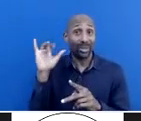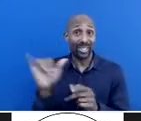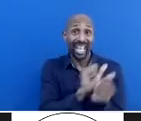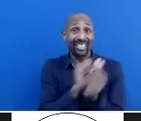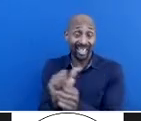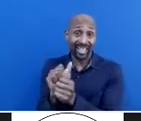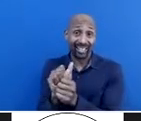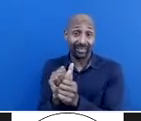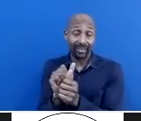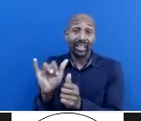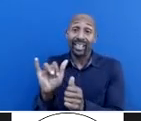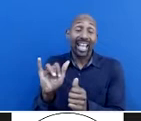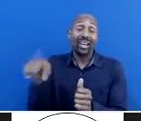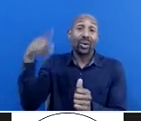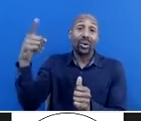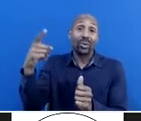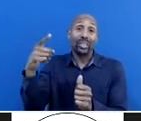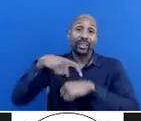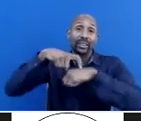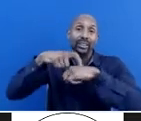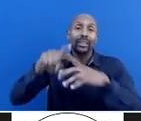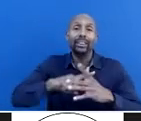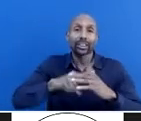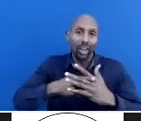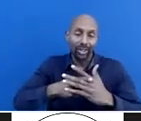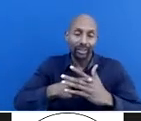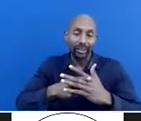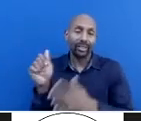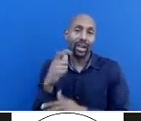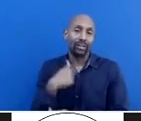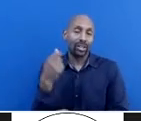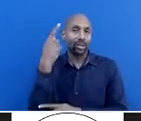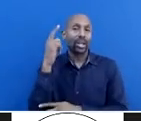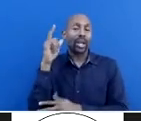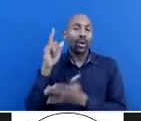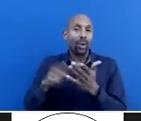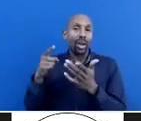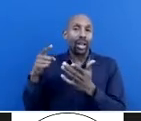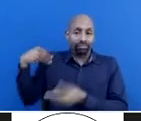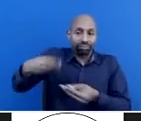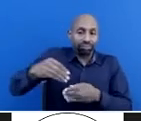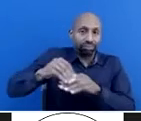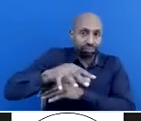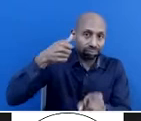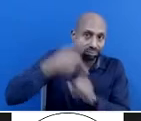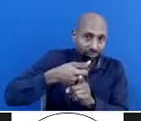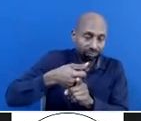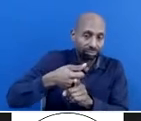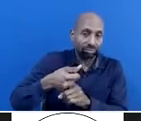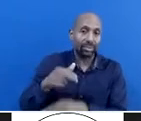We all know something about ongoing legacies of racial violence, political